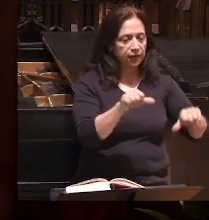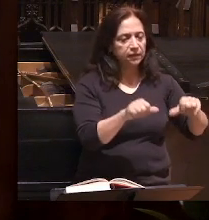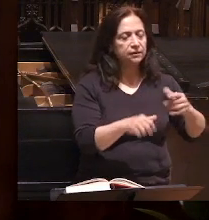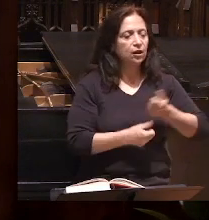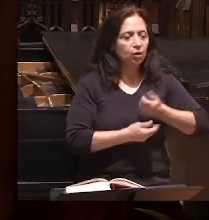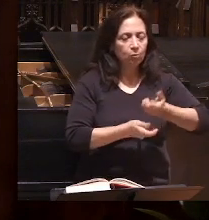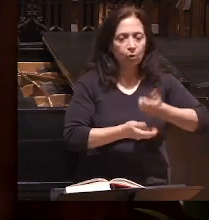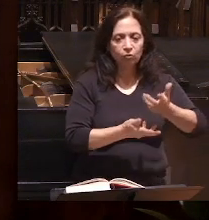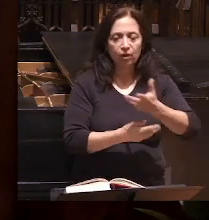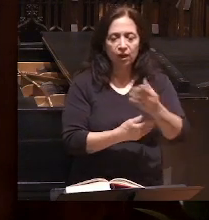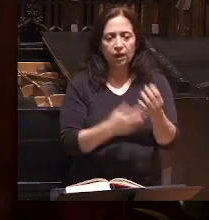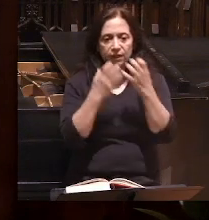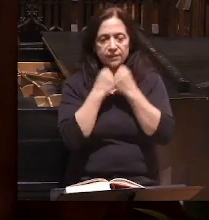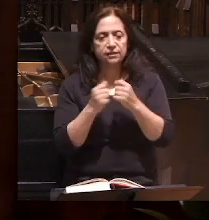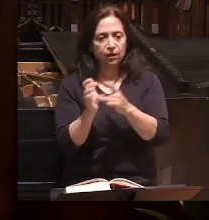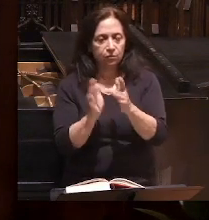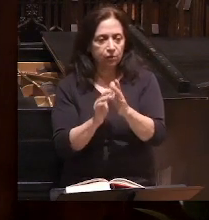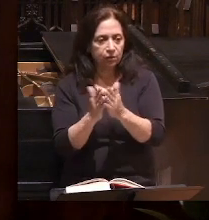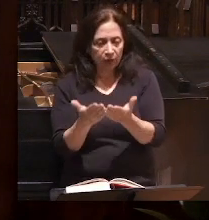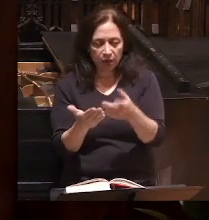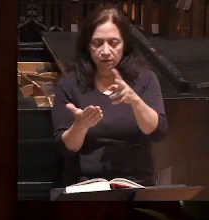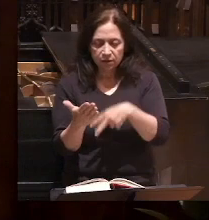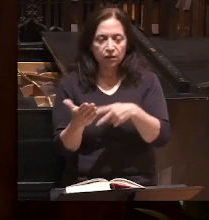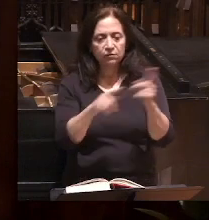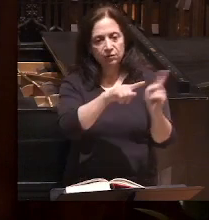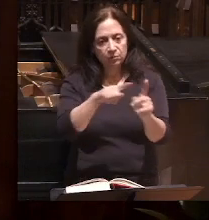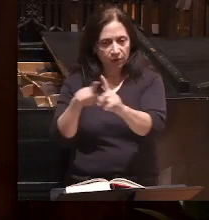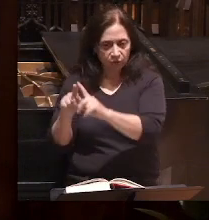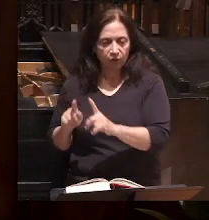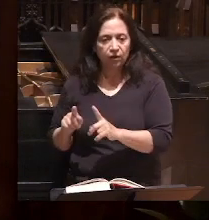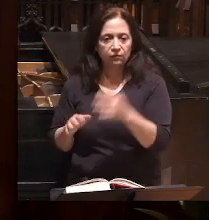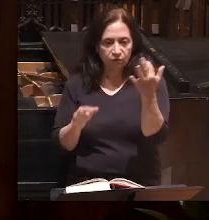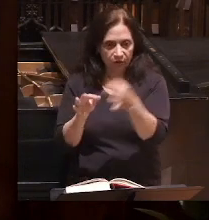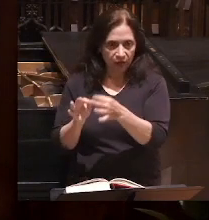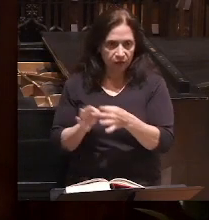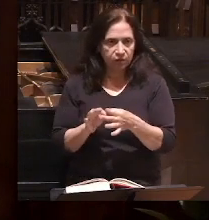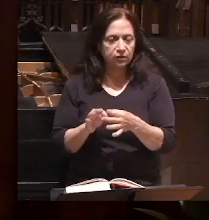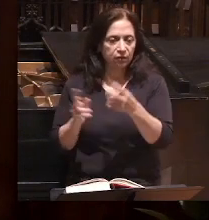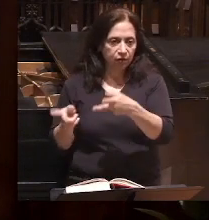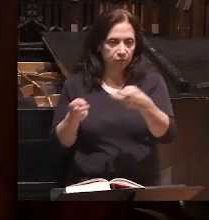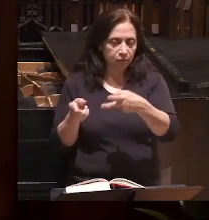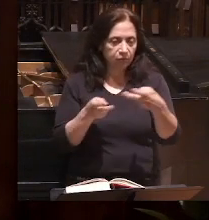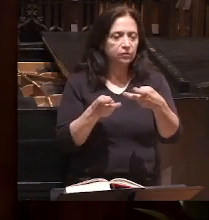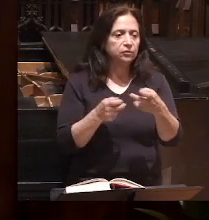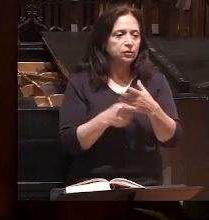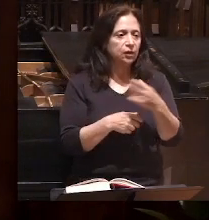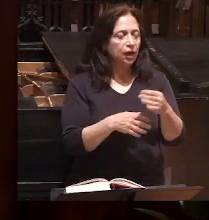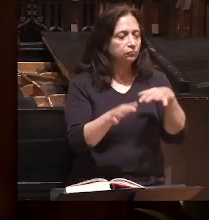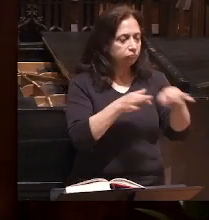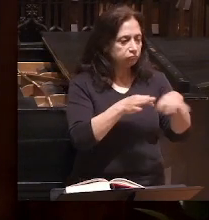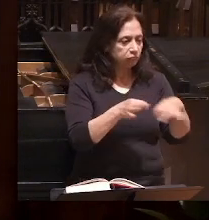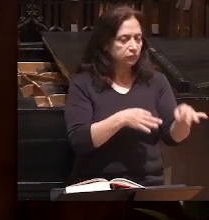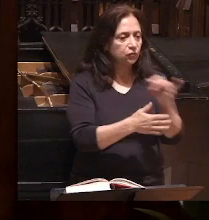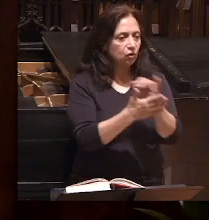prose, poetry, and sacred texts from many different faiths. The libretto traces an